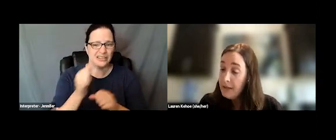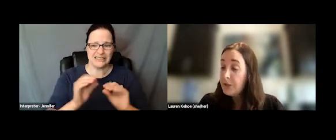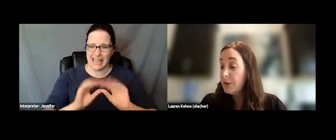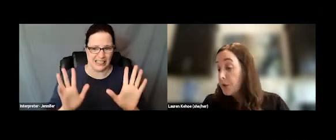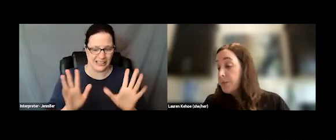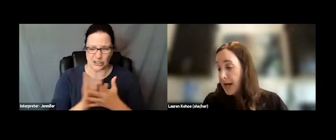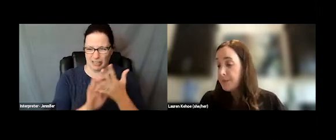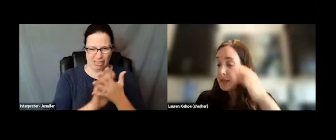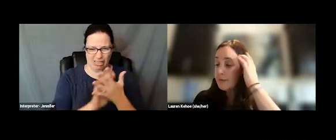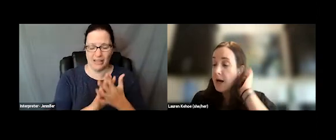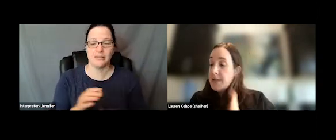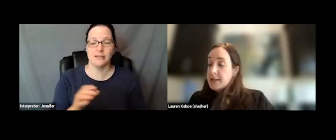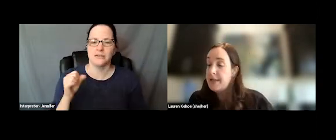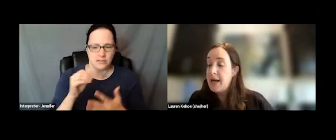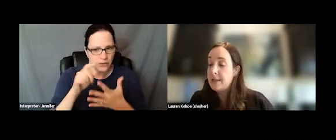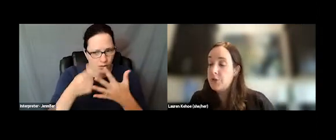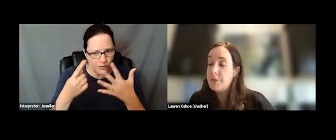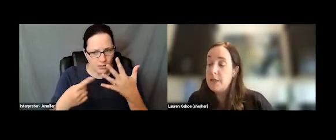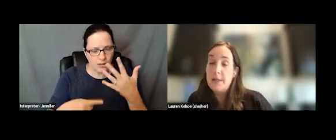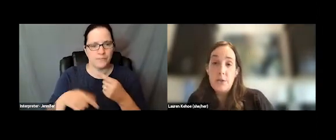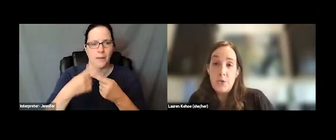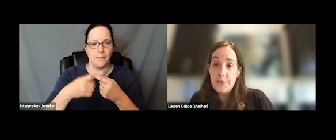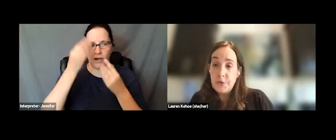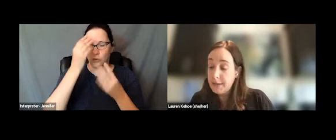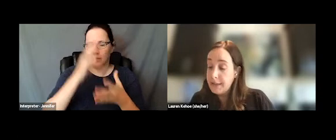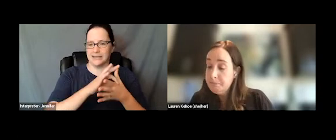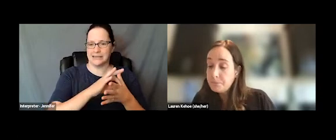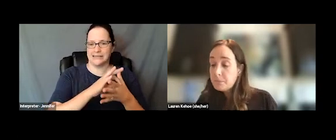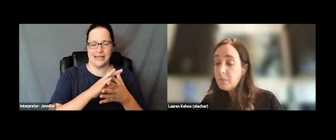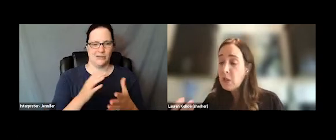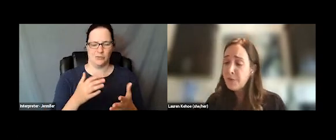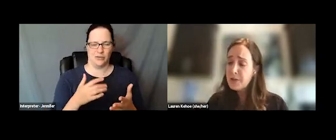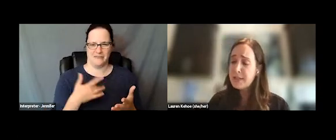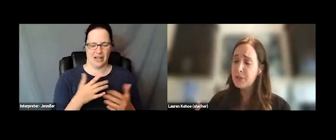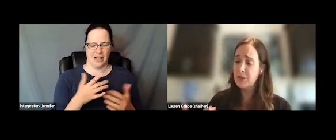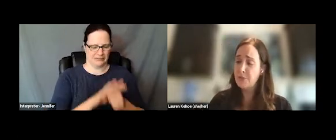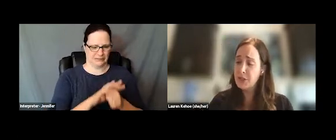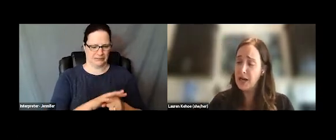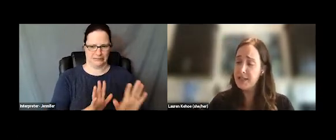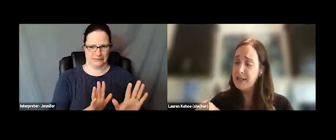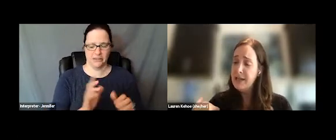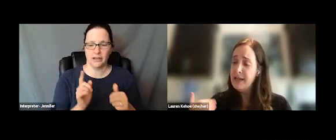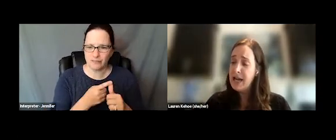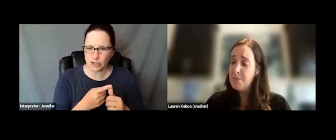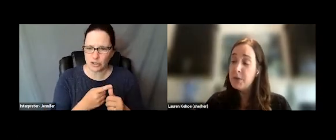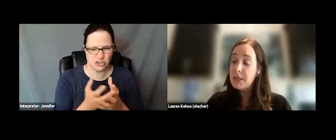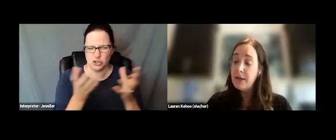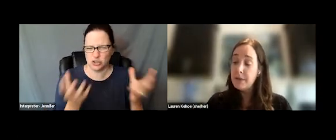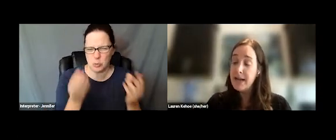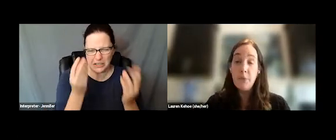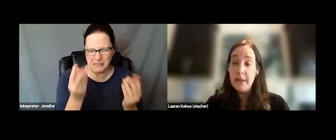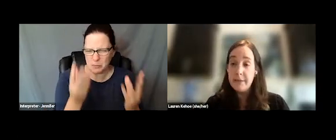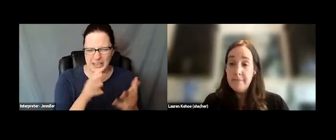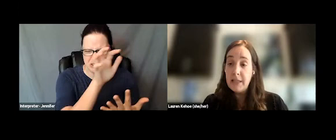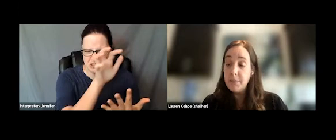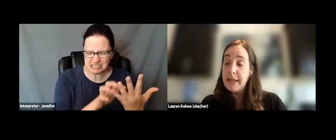Okay, so there are multiple aspects of content design that contributed to this stressful feeling. First, there was just so much content, and most of it was